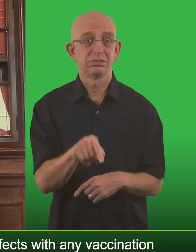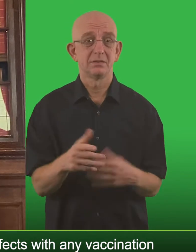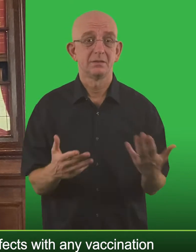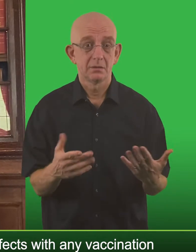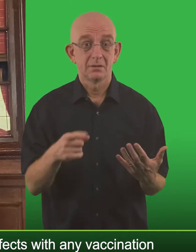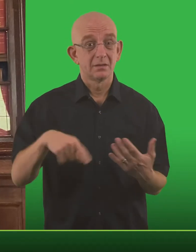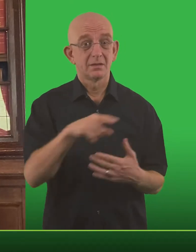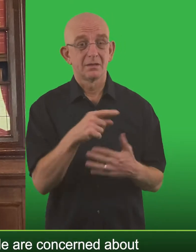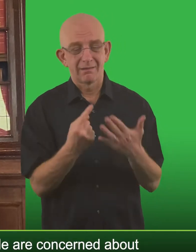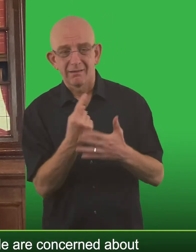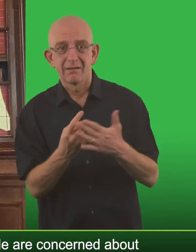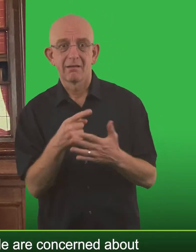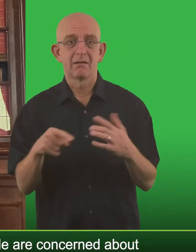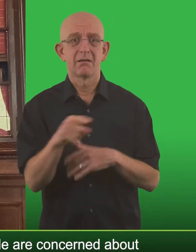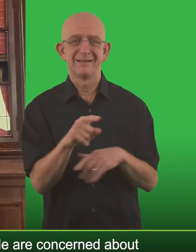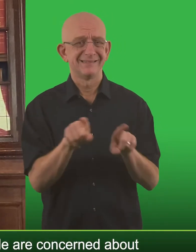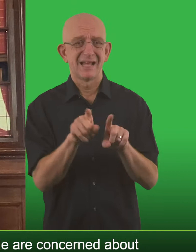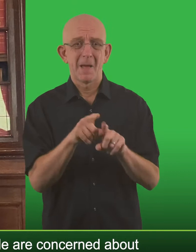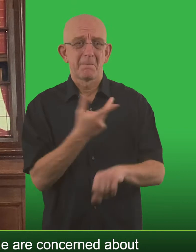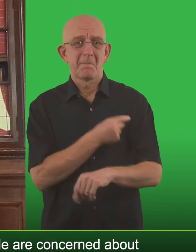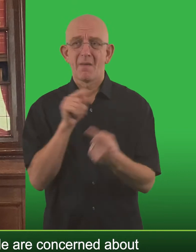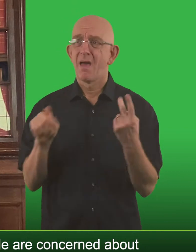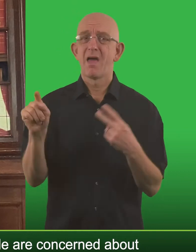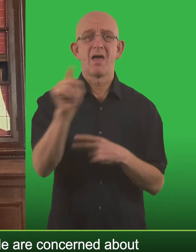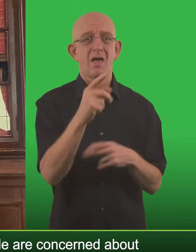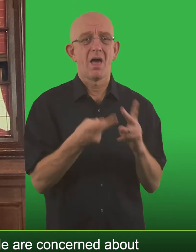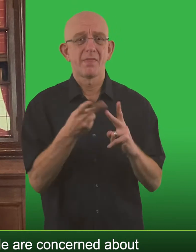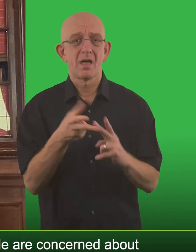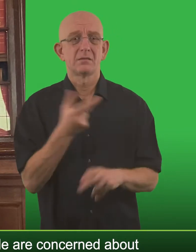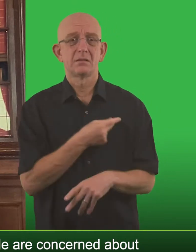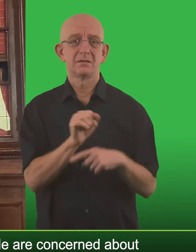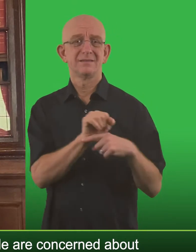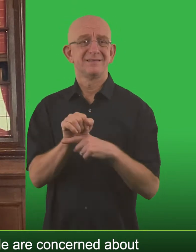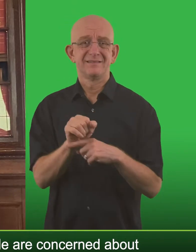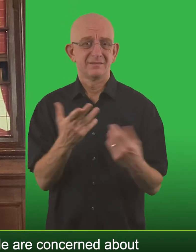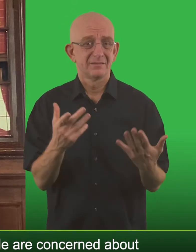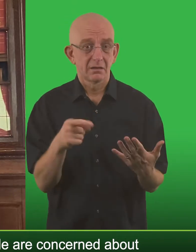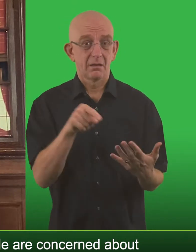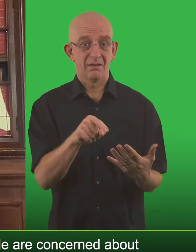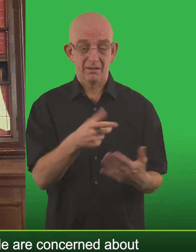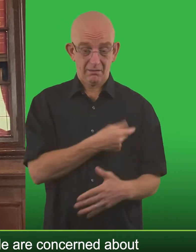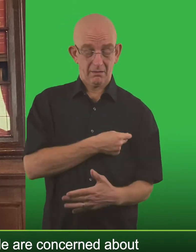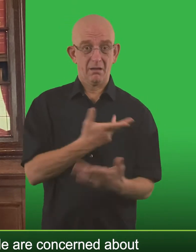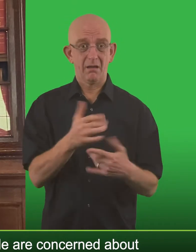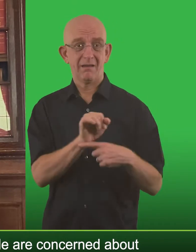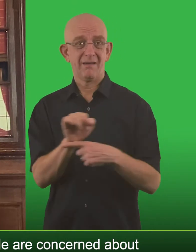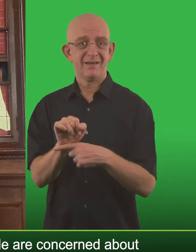this is no different. And all of those side effects that people are concerned about are also present